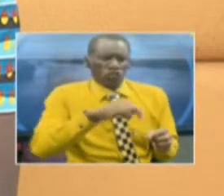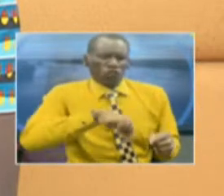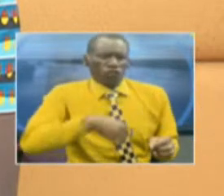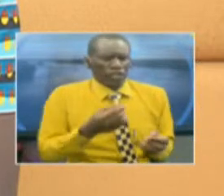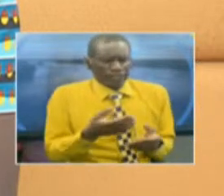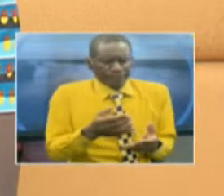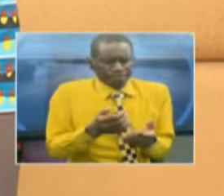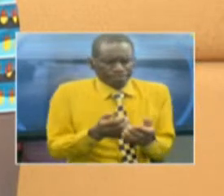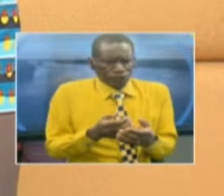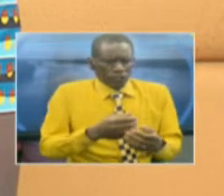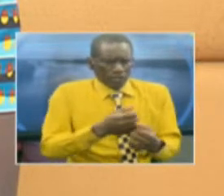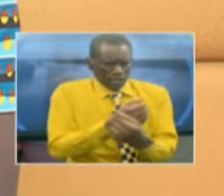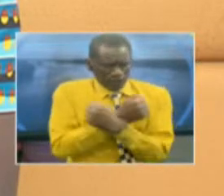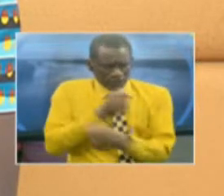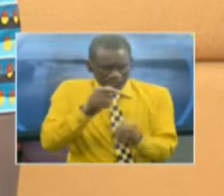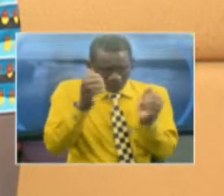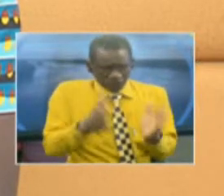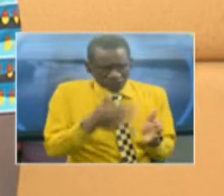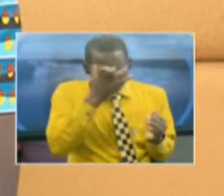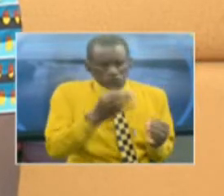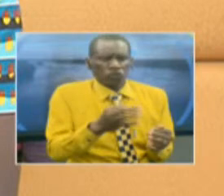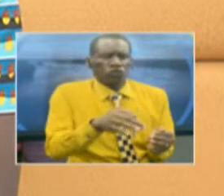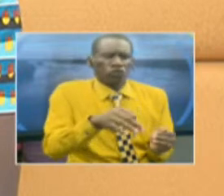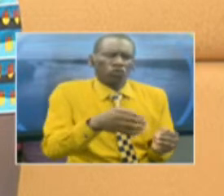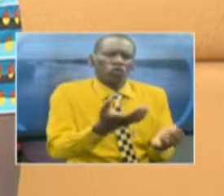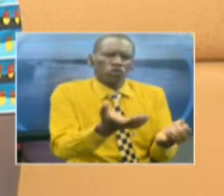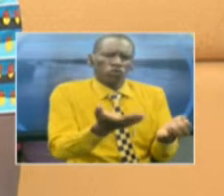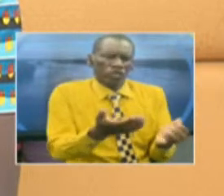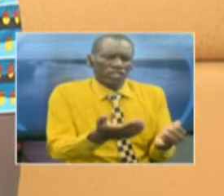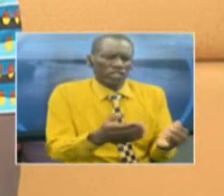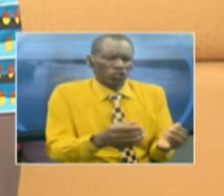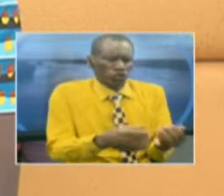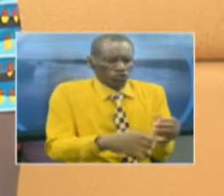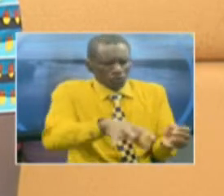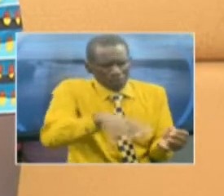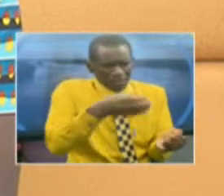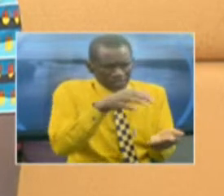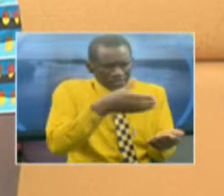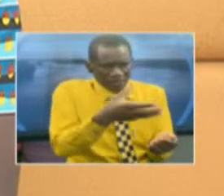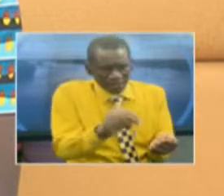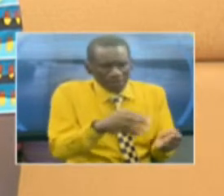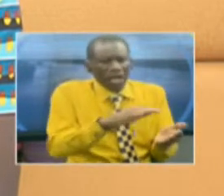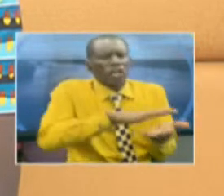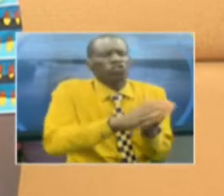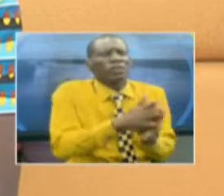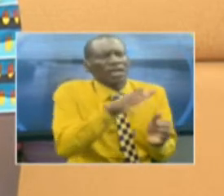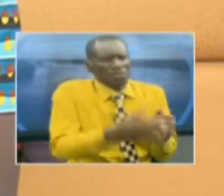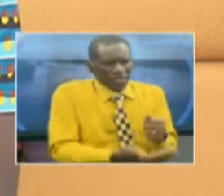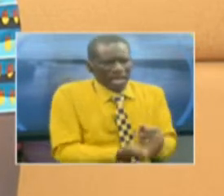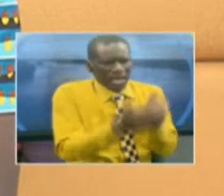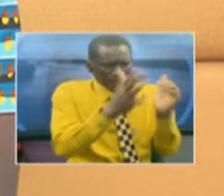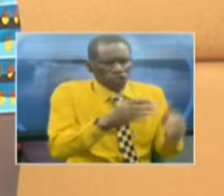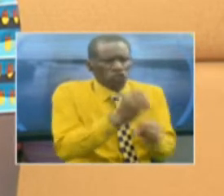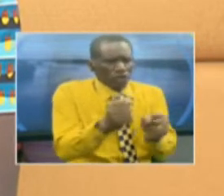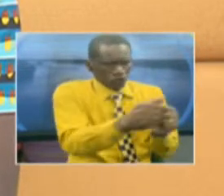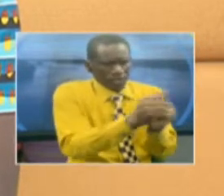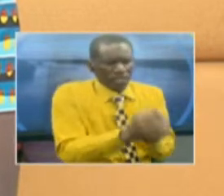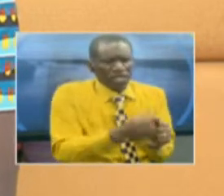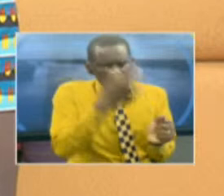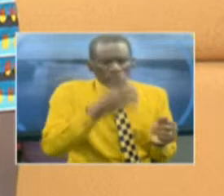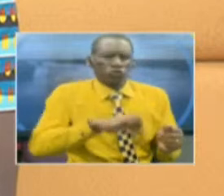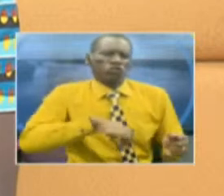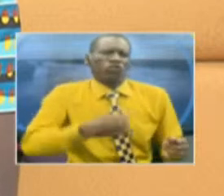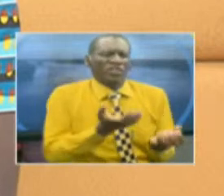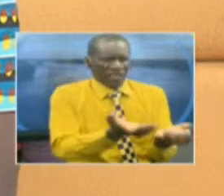to them is because you want to fix them, to save them, to become their helper, because you feel they are needy and you